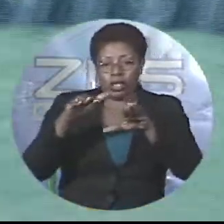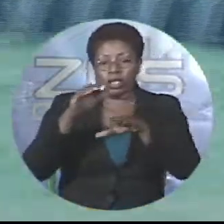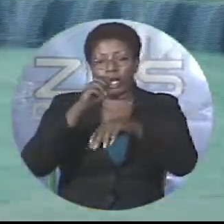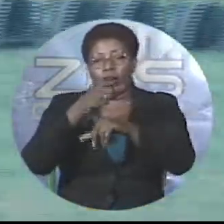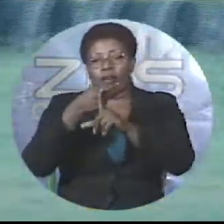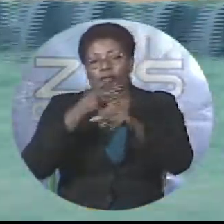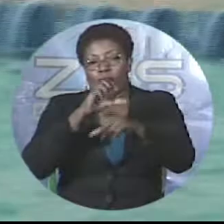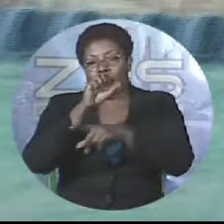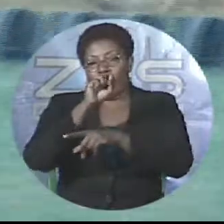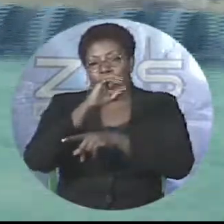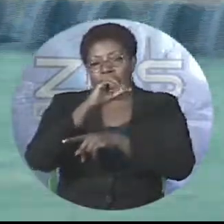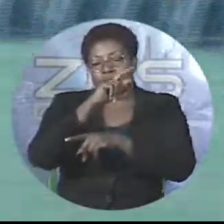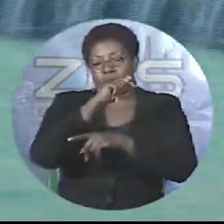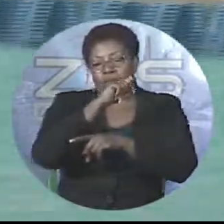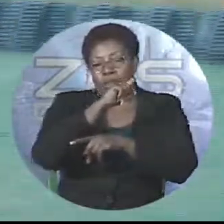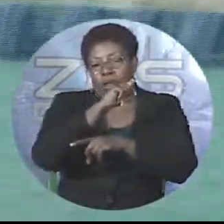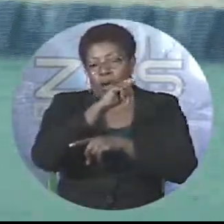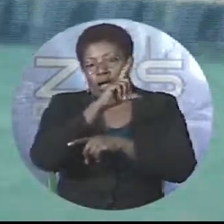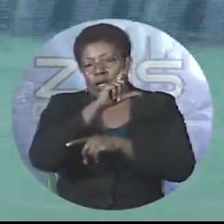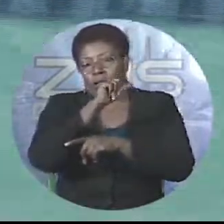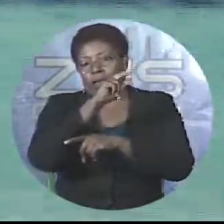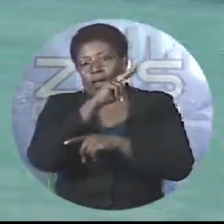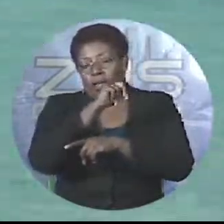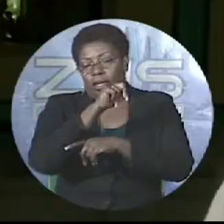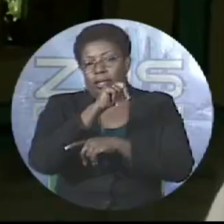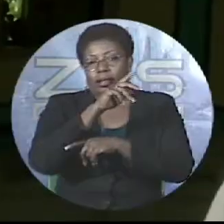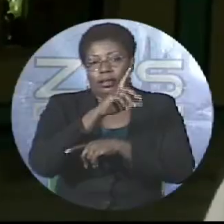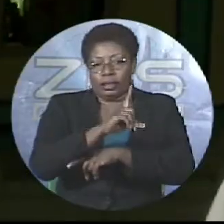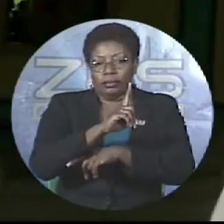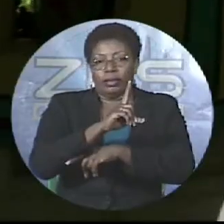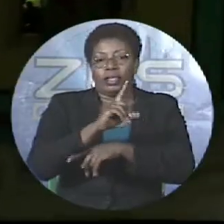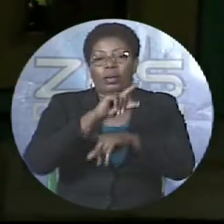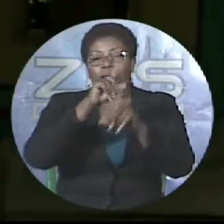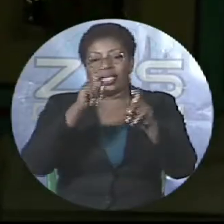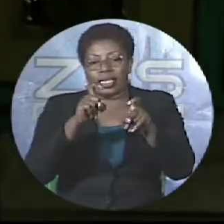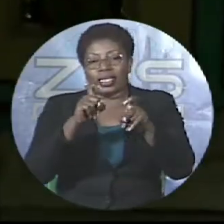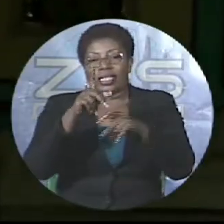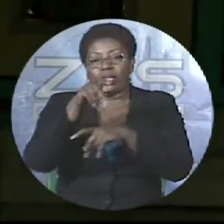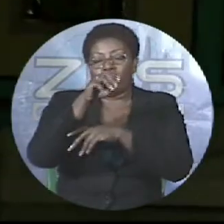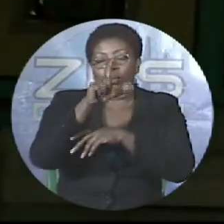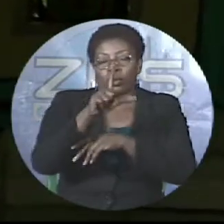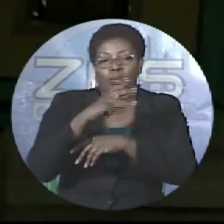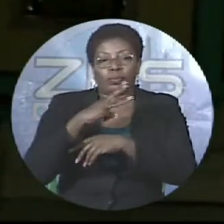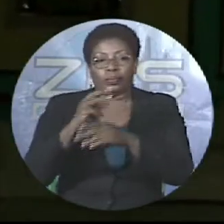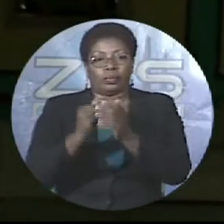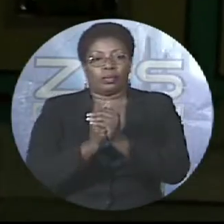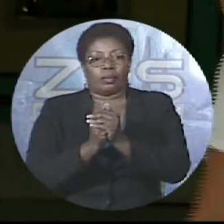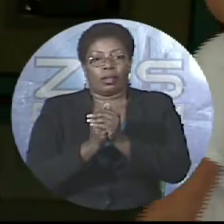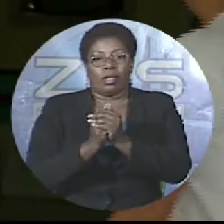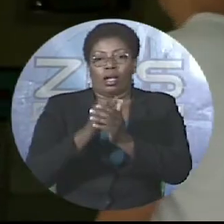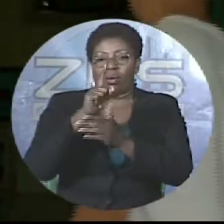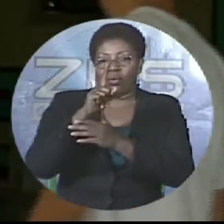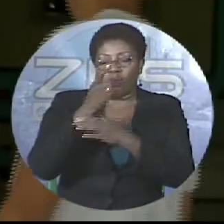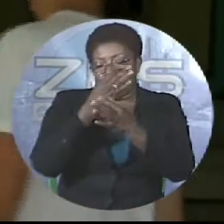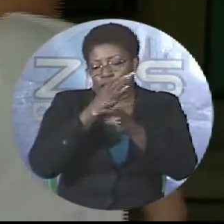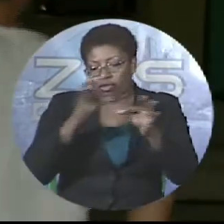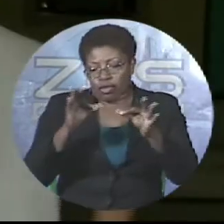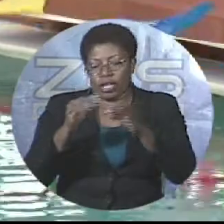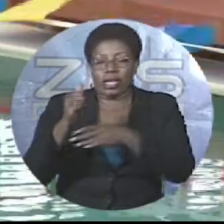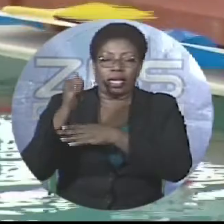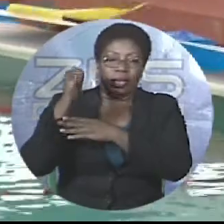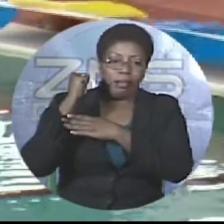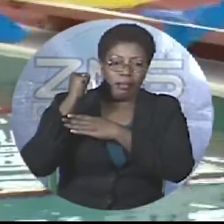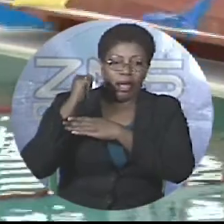Scotland. They were testing out our pool. They swim the 50 free, 50 back, 100 back and 100